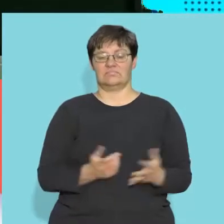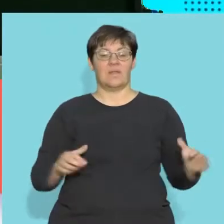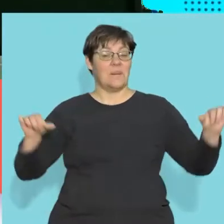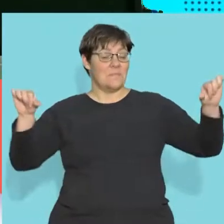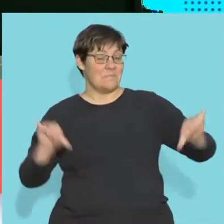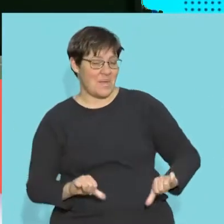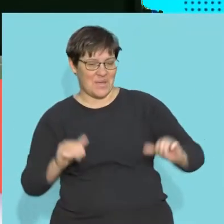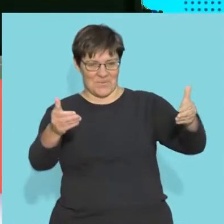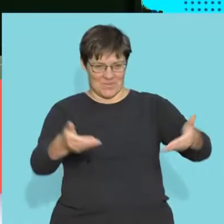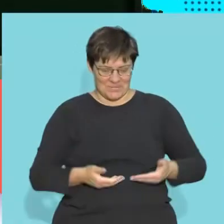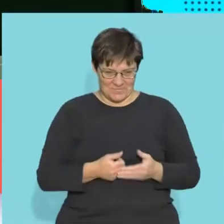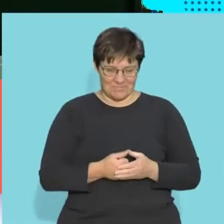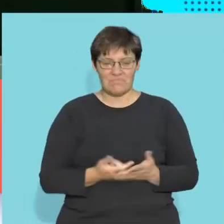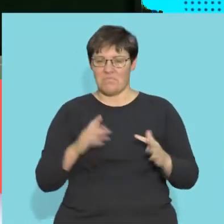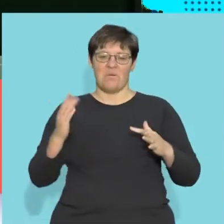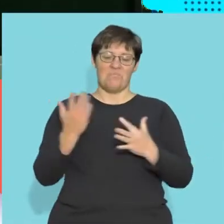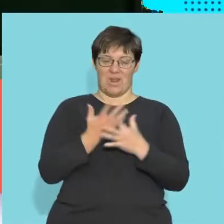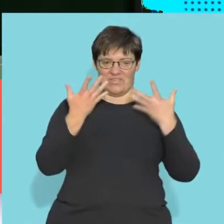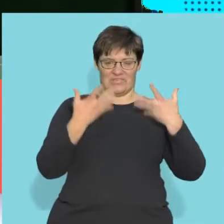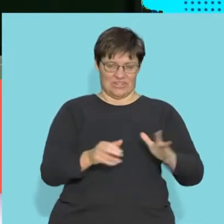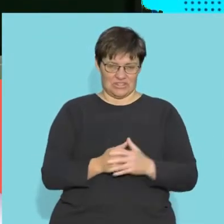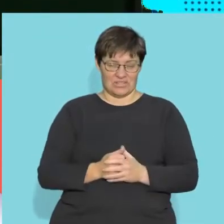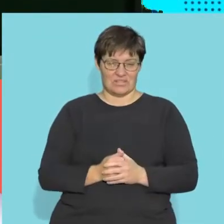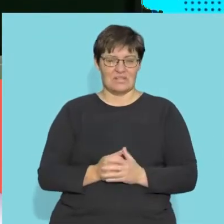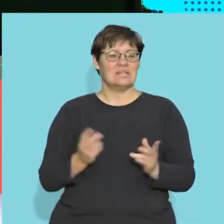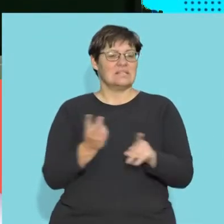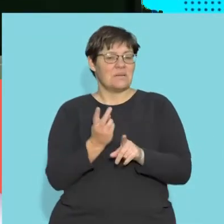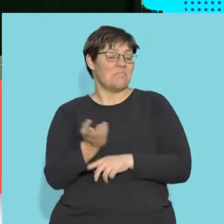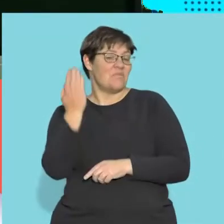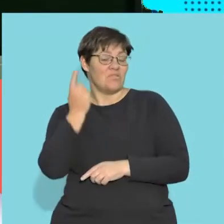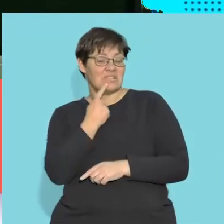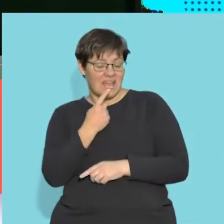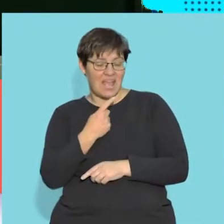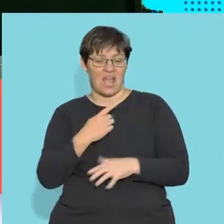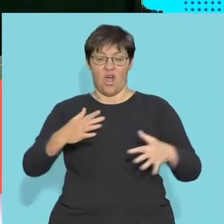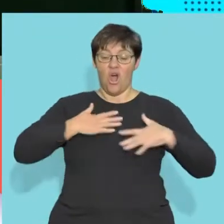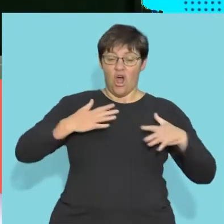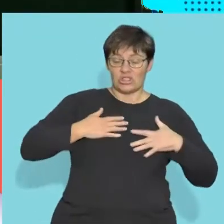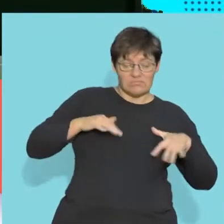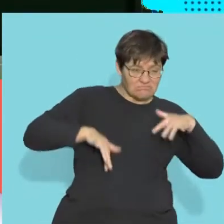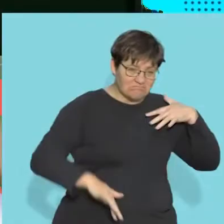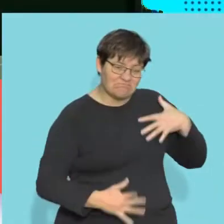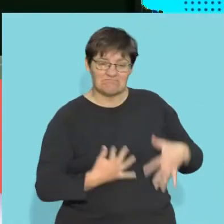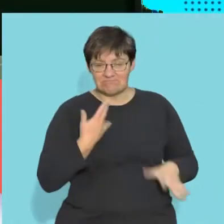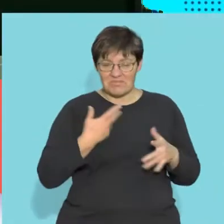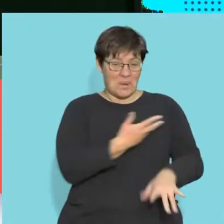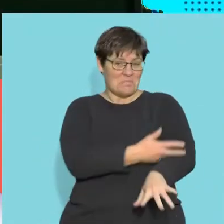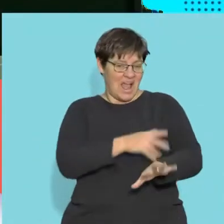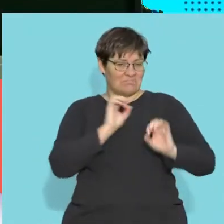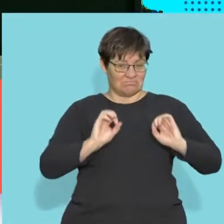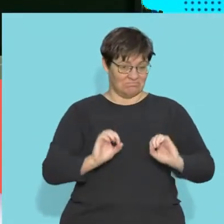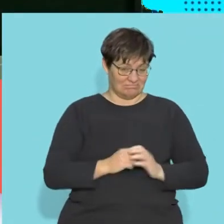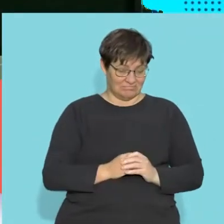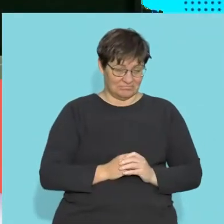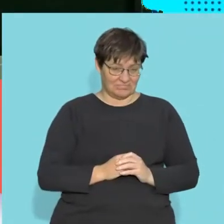Welcome back, Life Sciences, from your break. All right, as I said, let the oxygen going, get the blood flowing. Let's quickly recap.